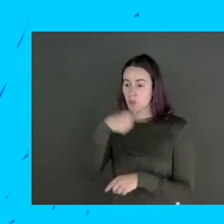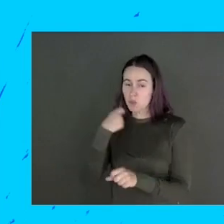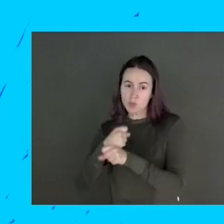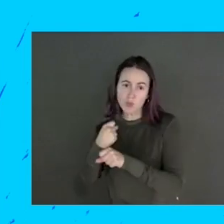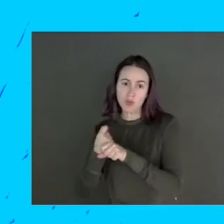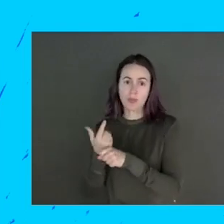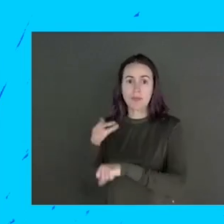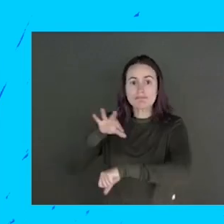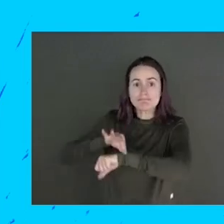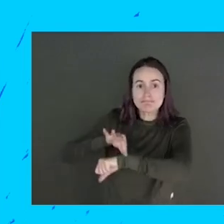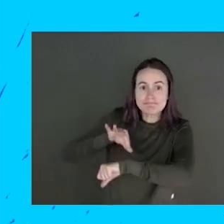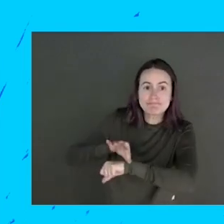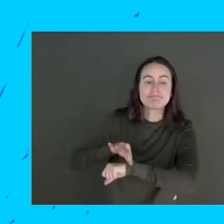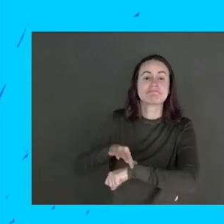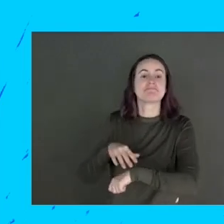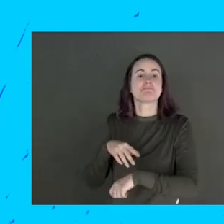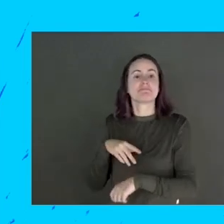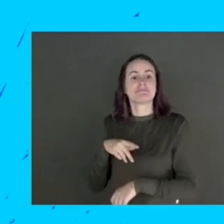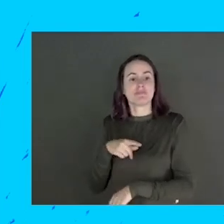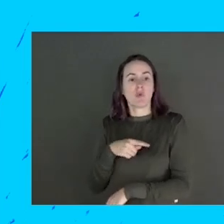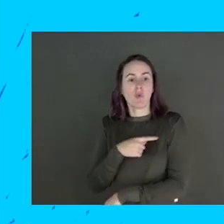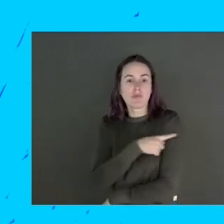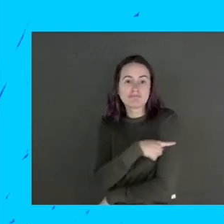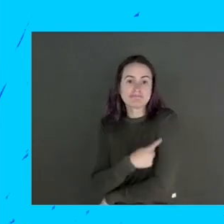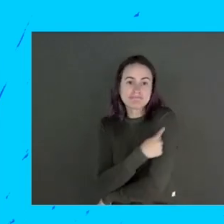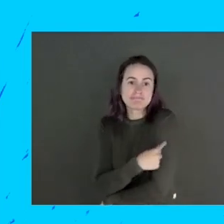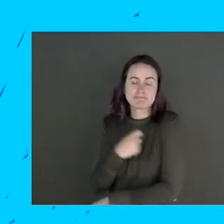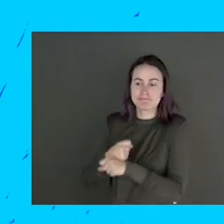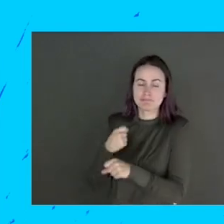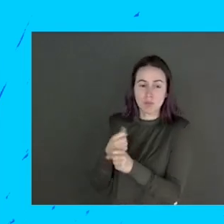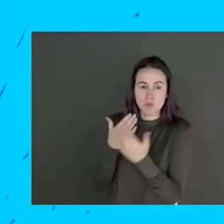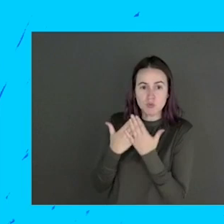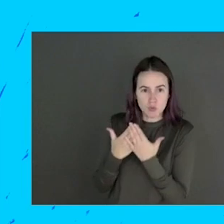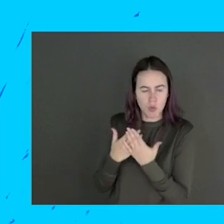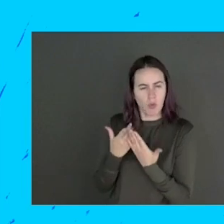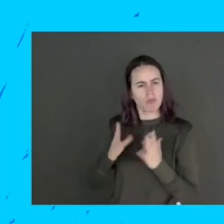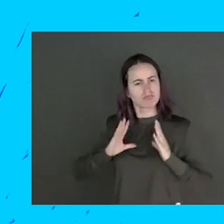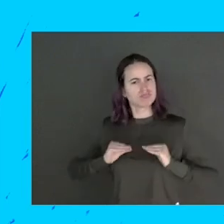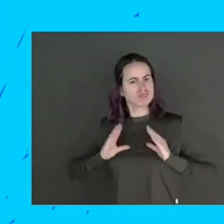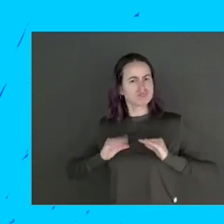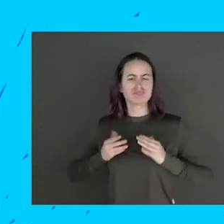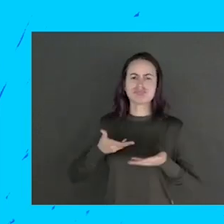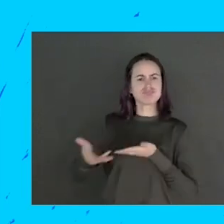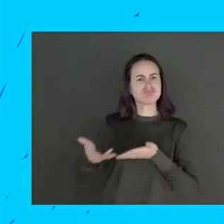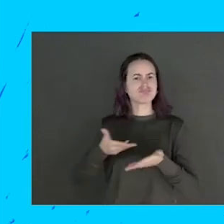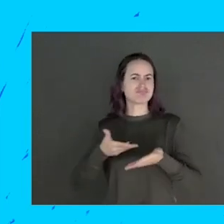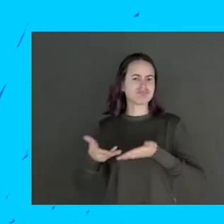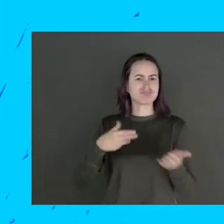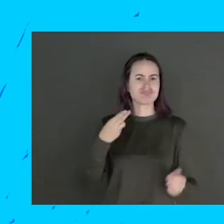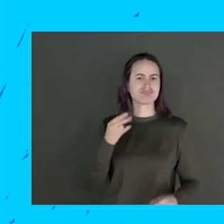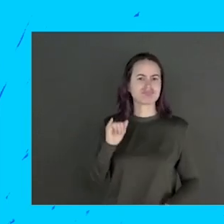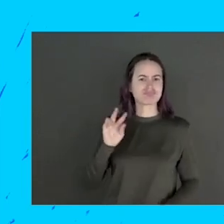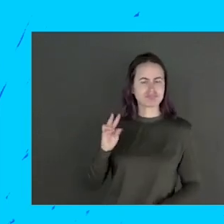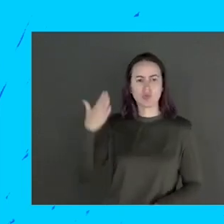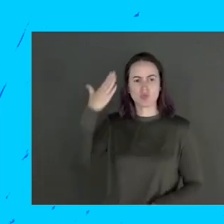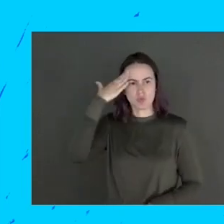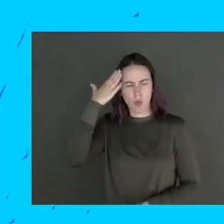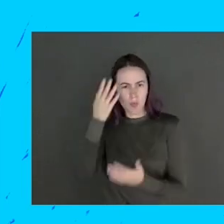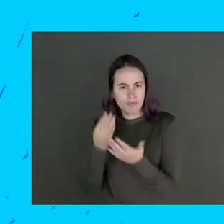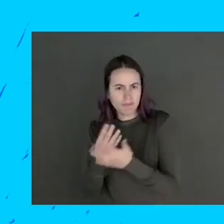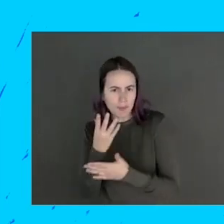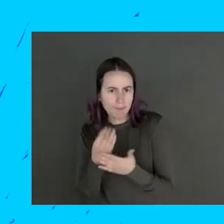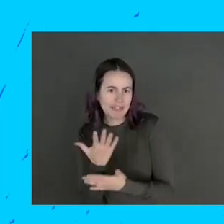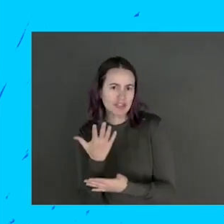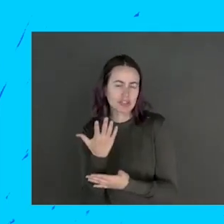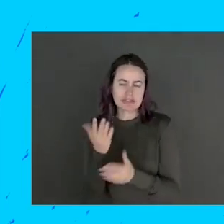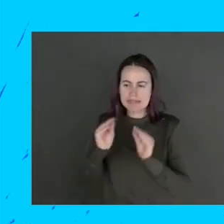know about HIV, they can talk about it, they're comfortable talking with adolescents about issues around